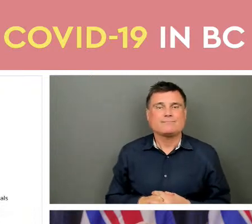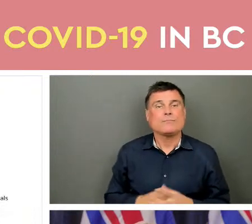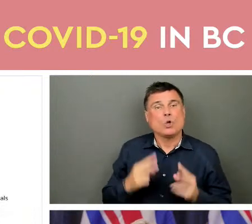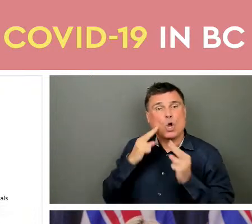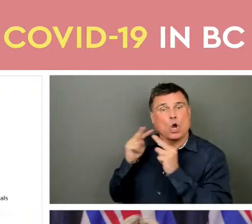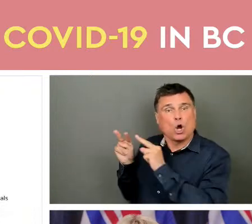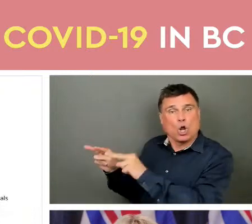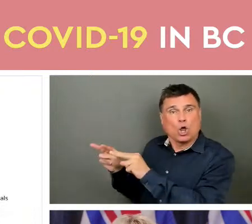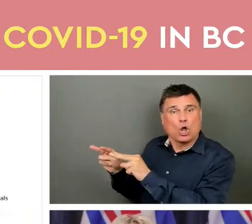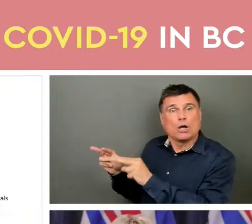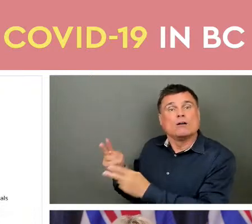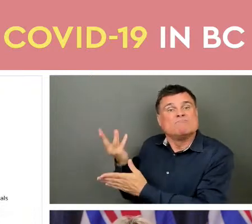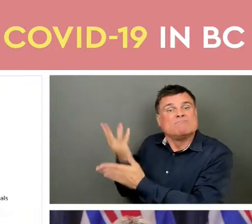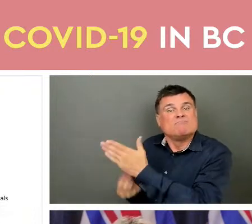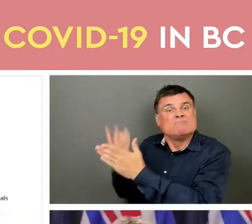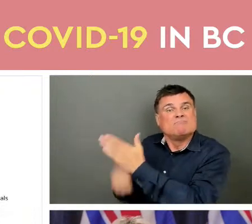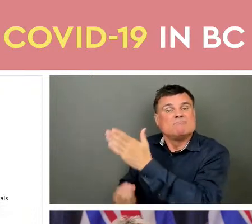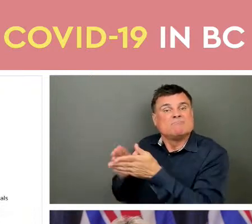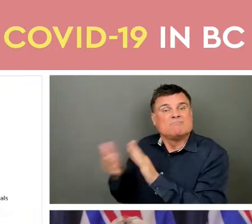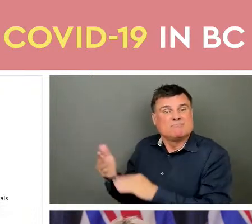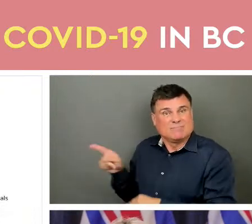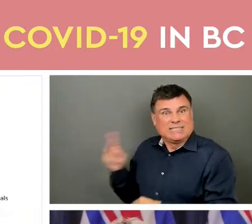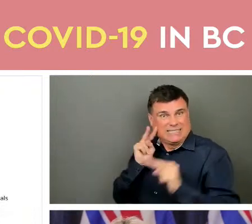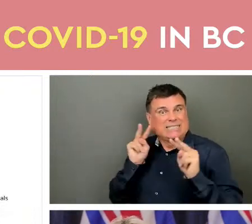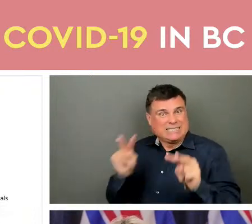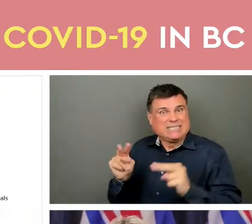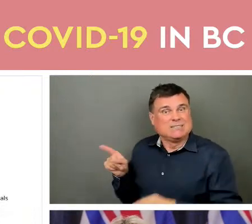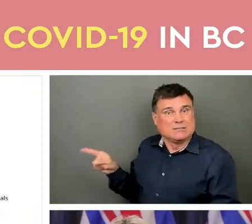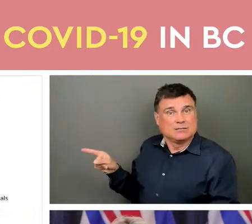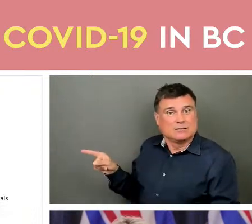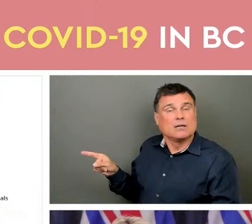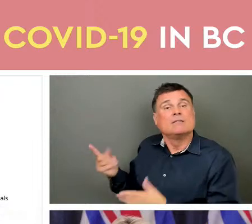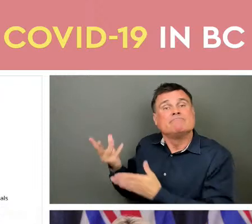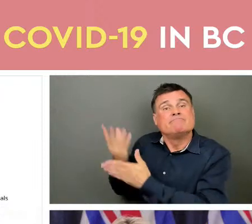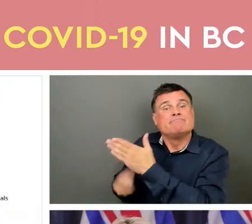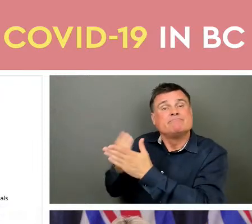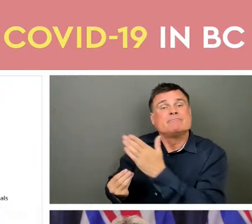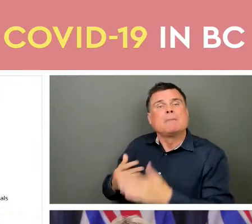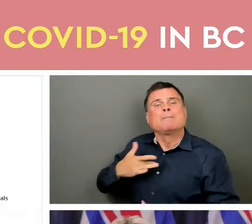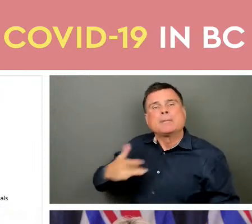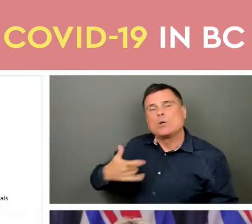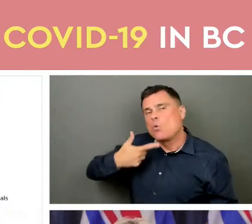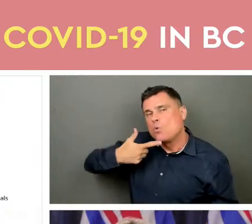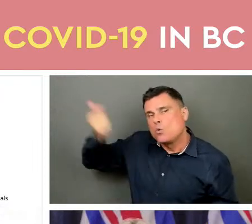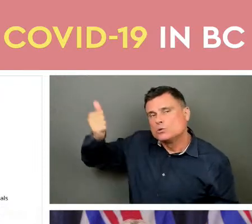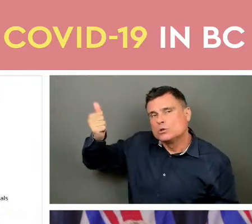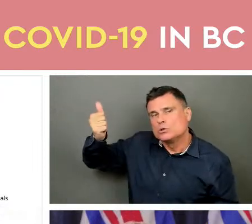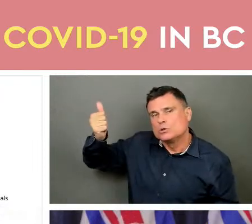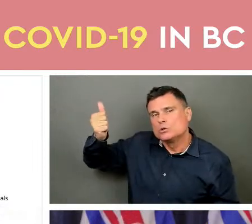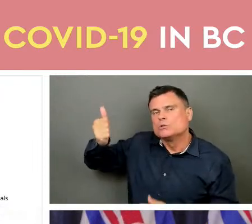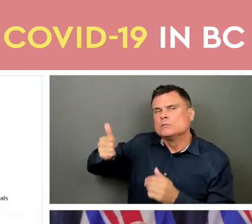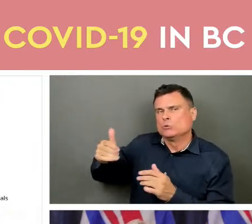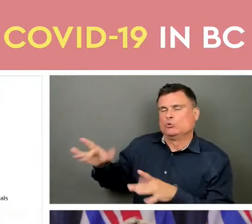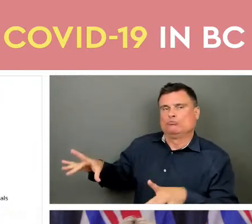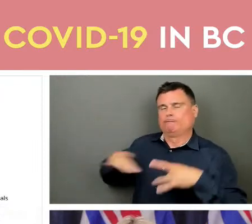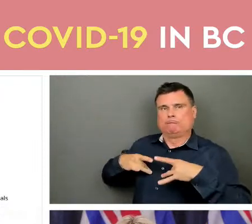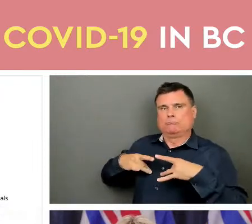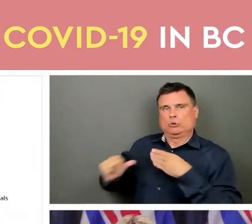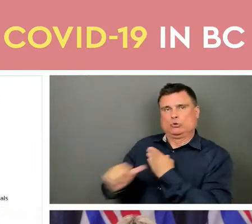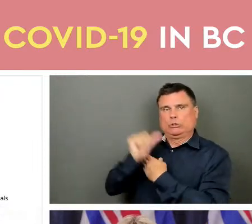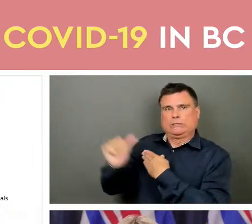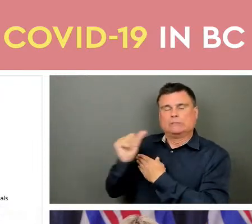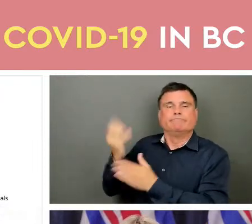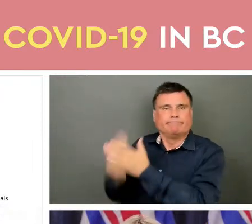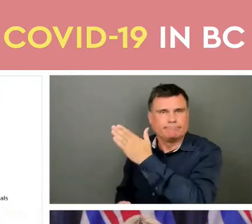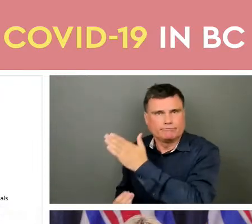deaths, we know that deaths continue to occur primarily amongst older people. They are most at risk, and what we are seeing